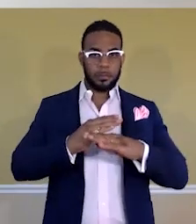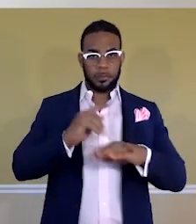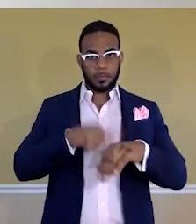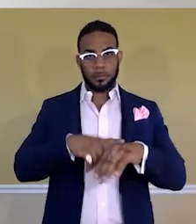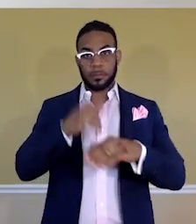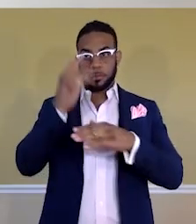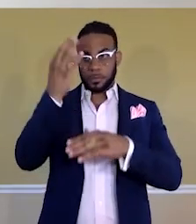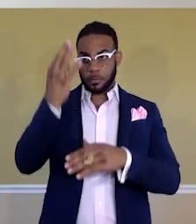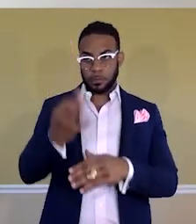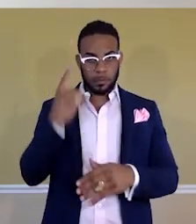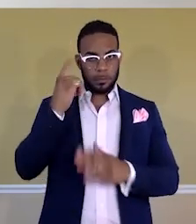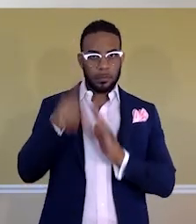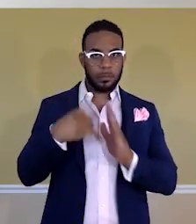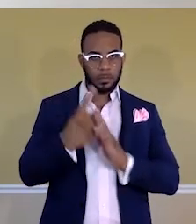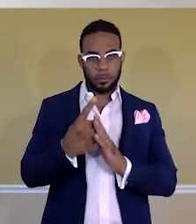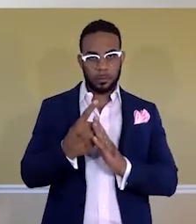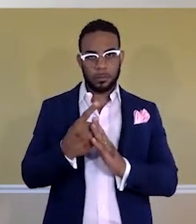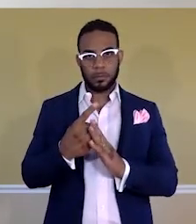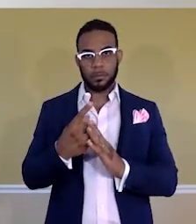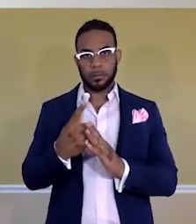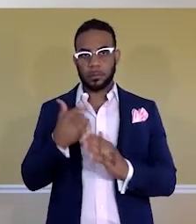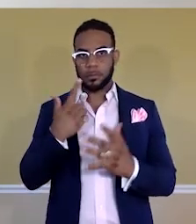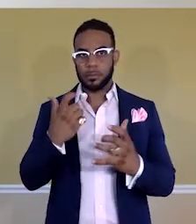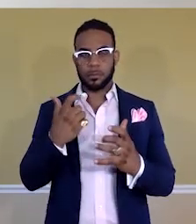every Friday for an hour, and